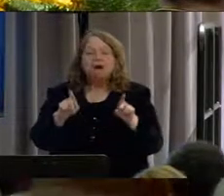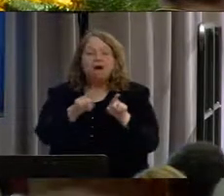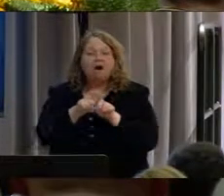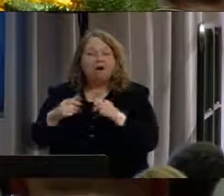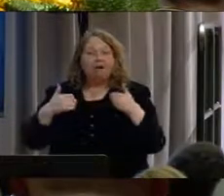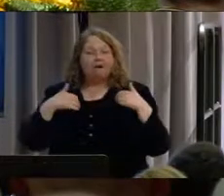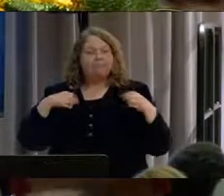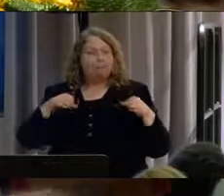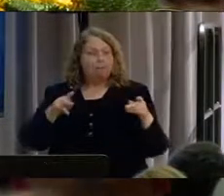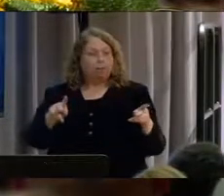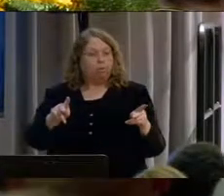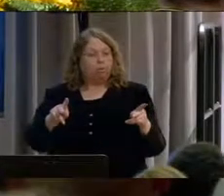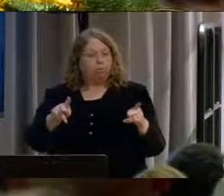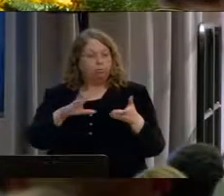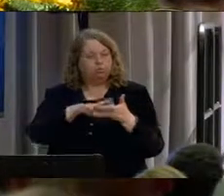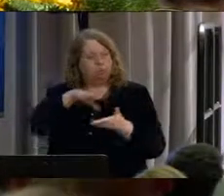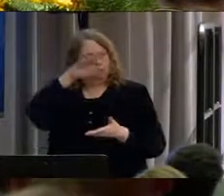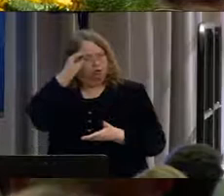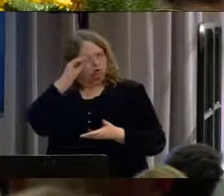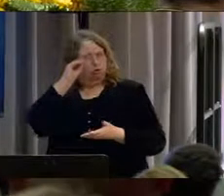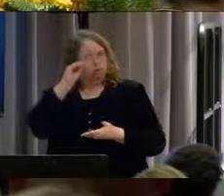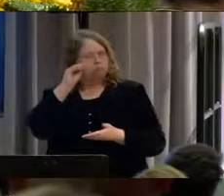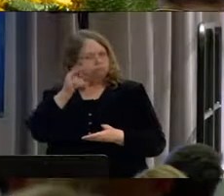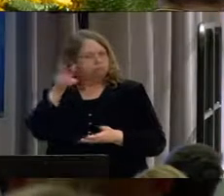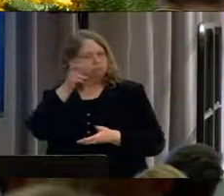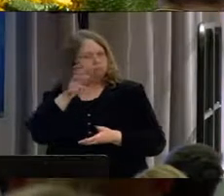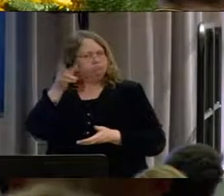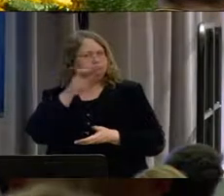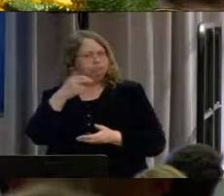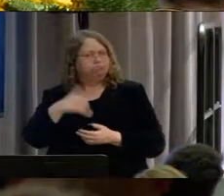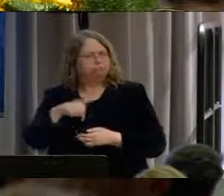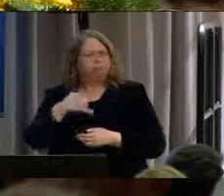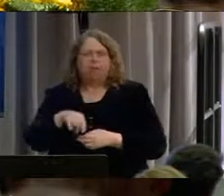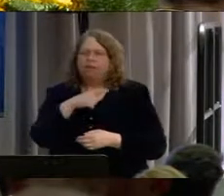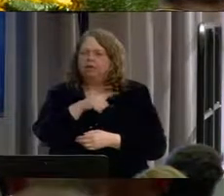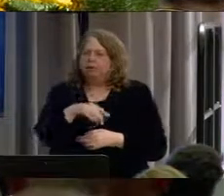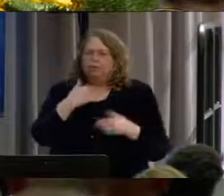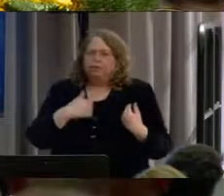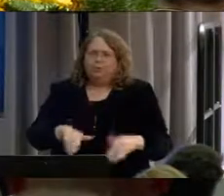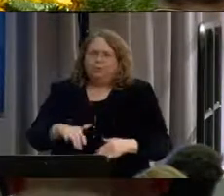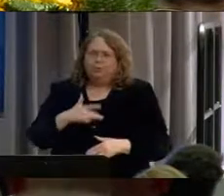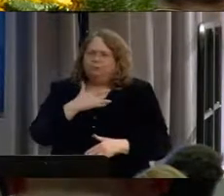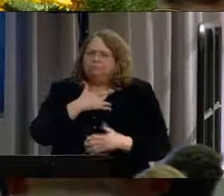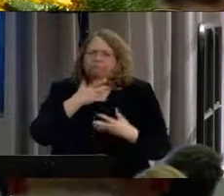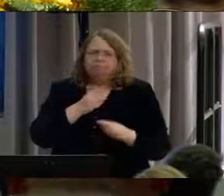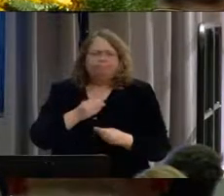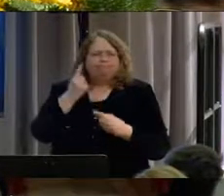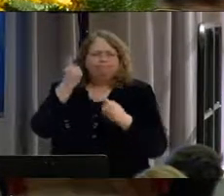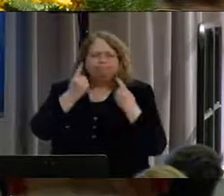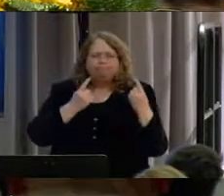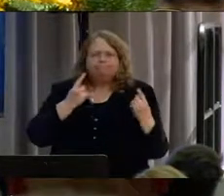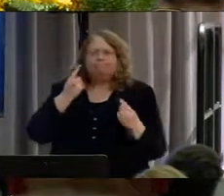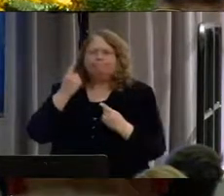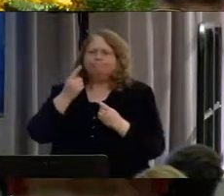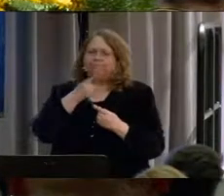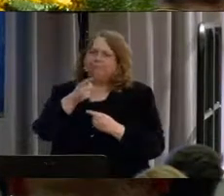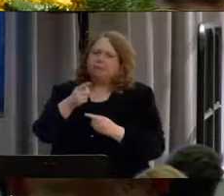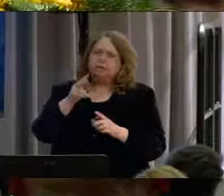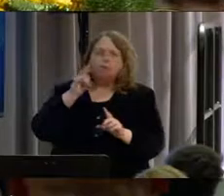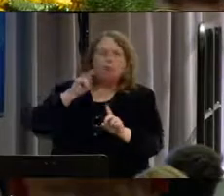opportunity to learn from him. He is one of the most thoughtful people I have ever known. He takes perspectives